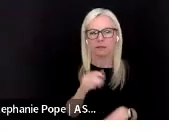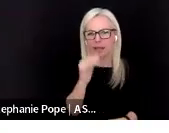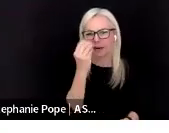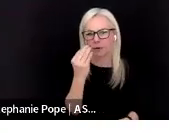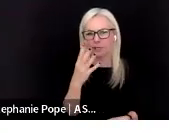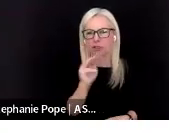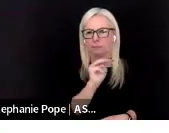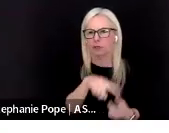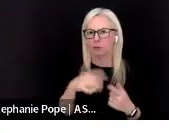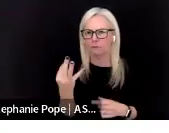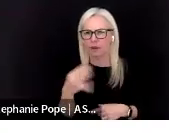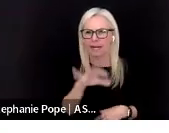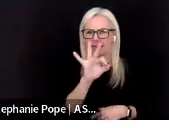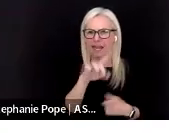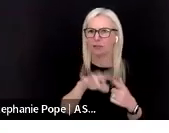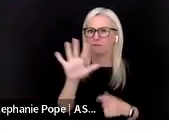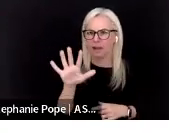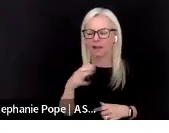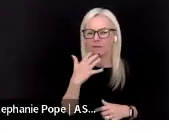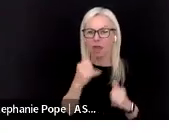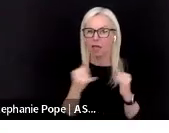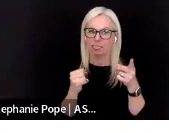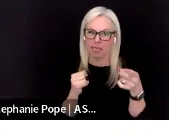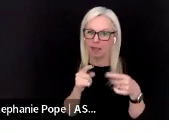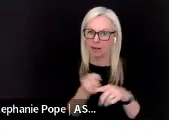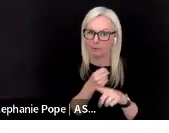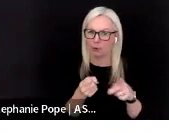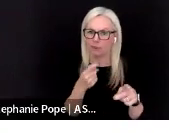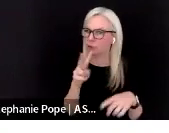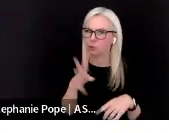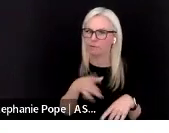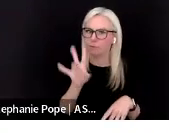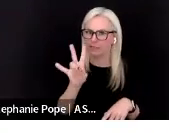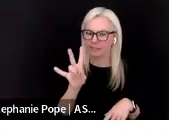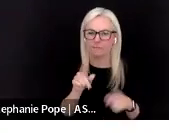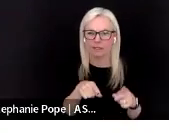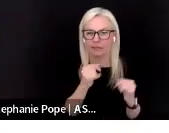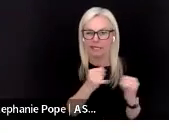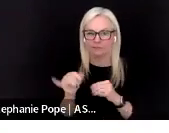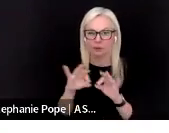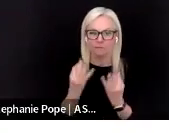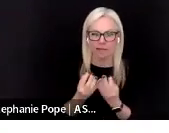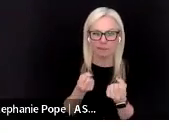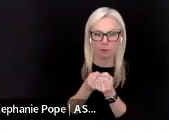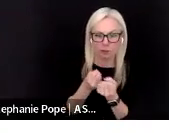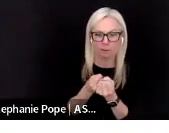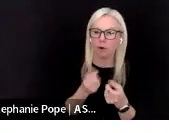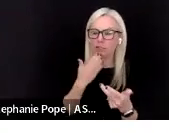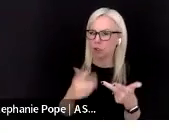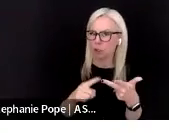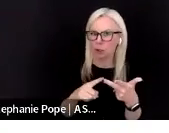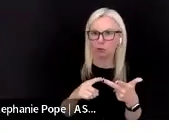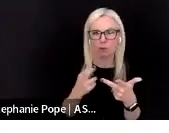Monday through Friday, 9 to 5. Obviously, the hotline, the abuse neglect hotline, is 24/7. And our individual and family support unit is another great resource that we've talked